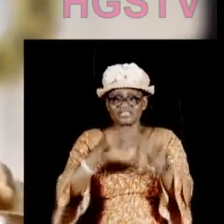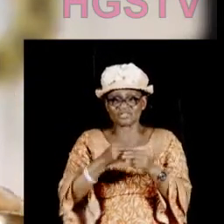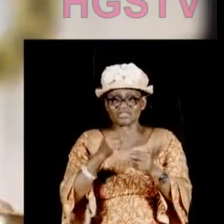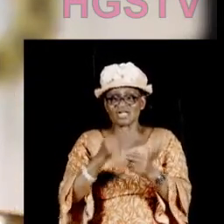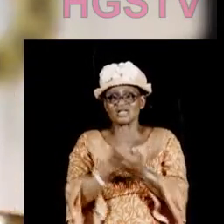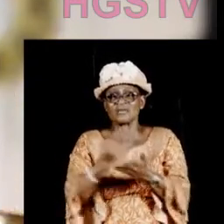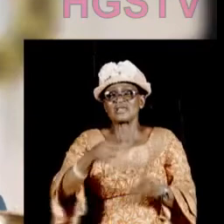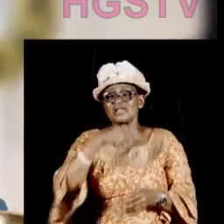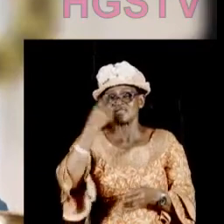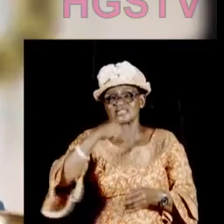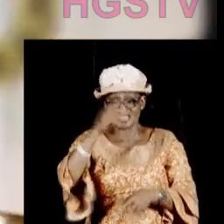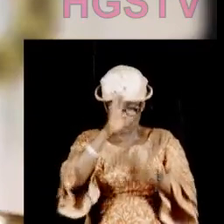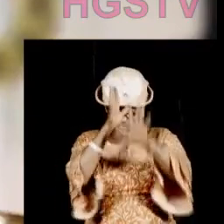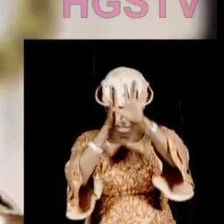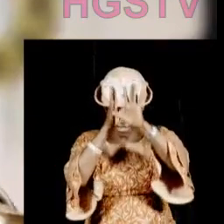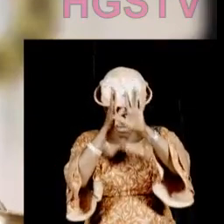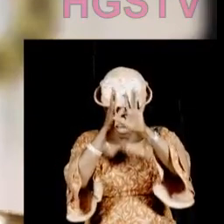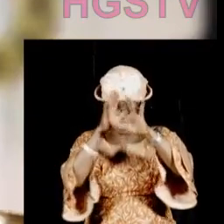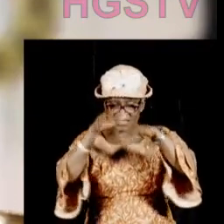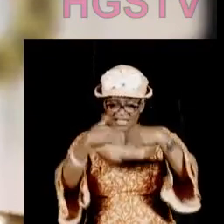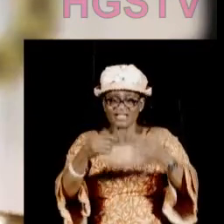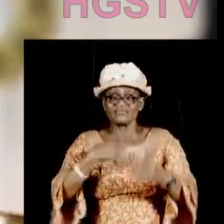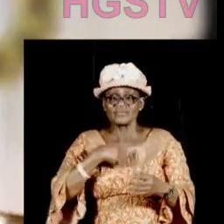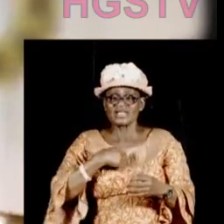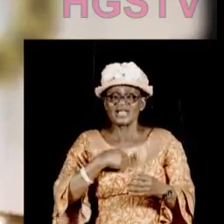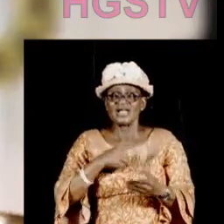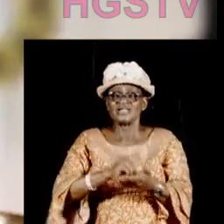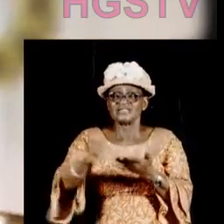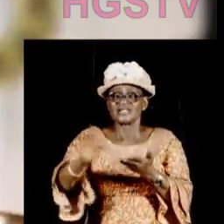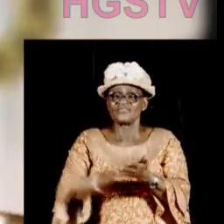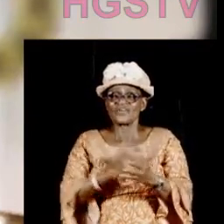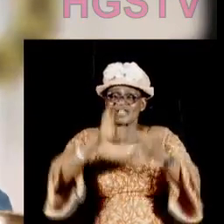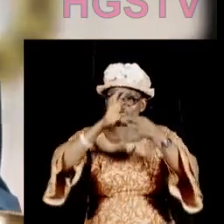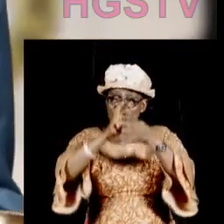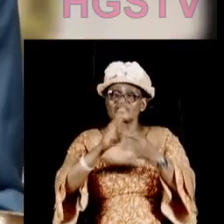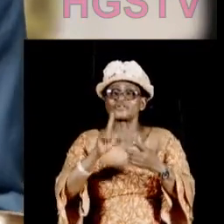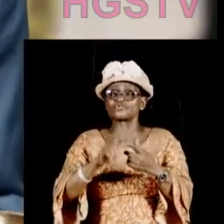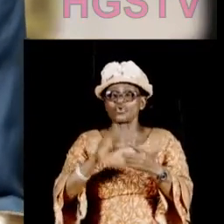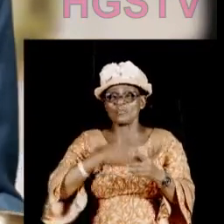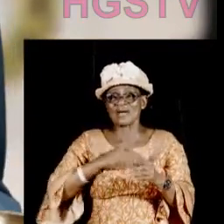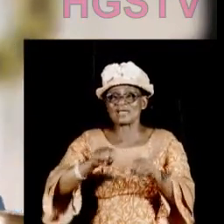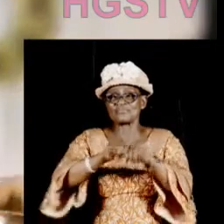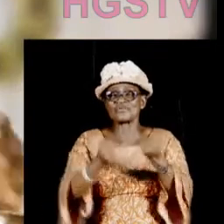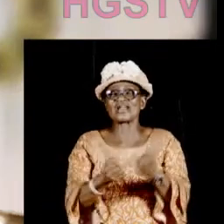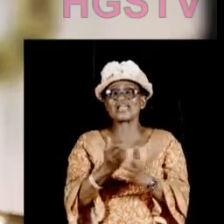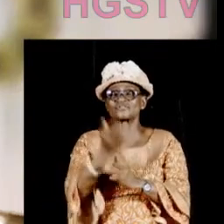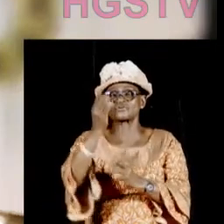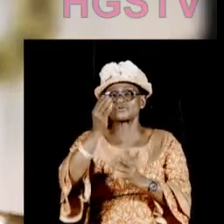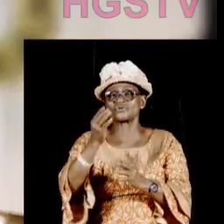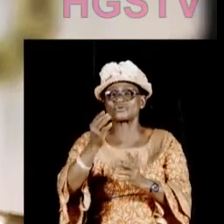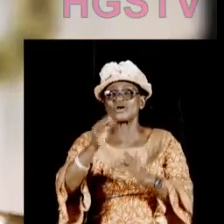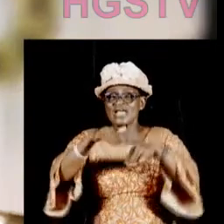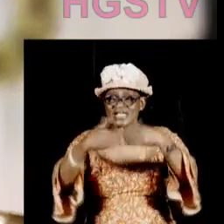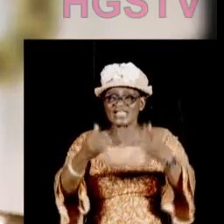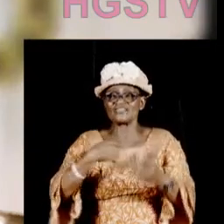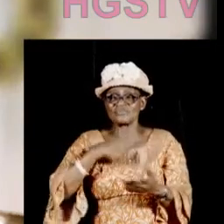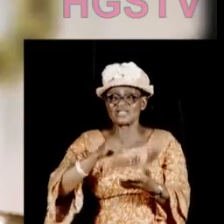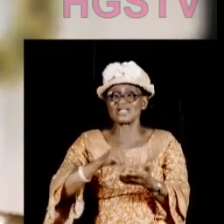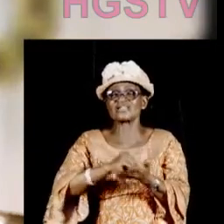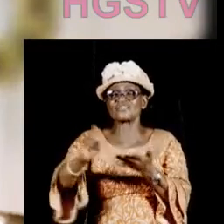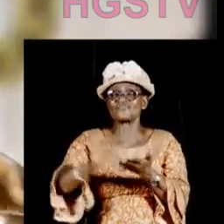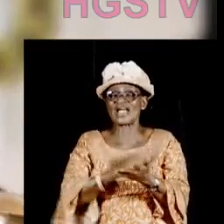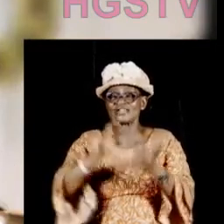Say, Father, grant me divine connection to my breakthrough in Jesus' name. Grant me divine